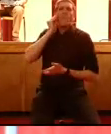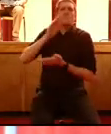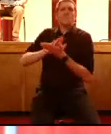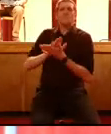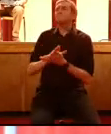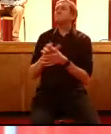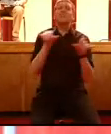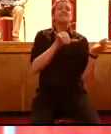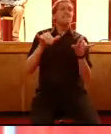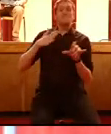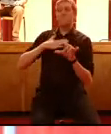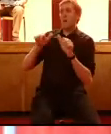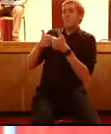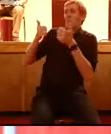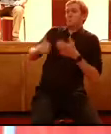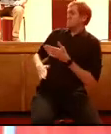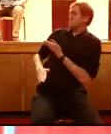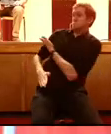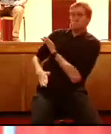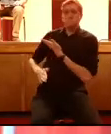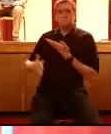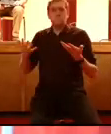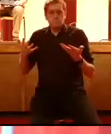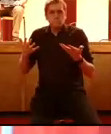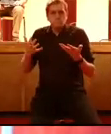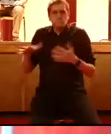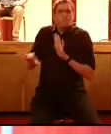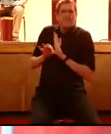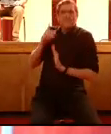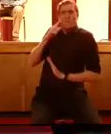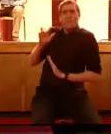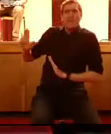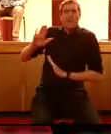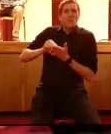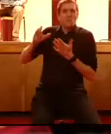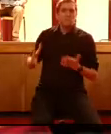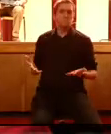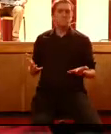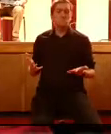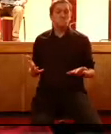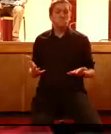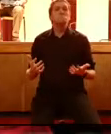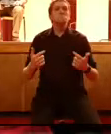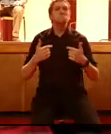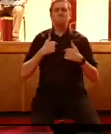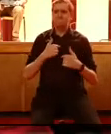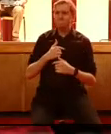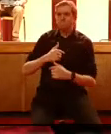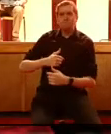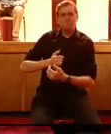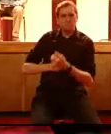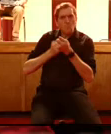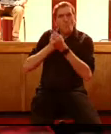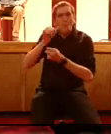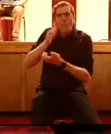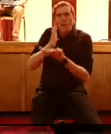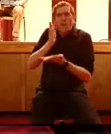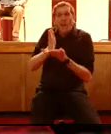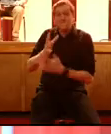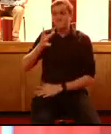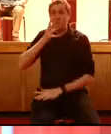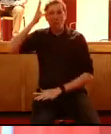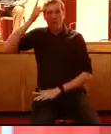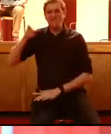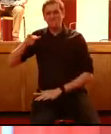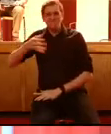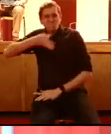chosen for their children. As a Republican, I defend that right because the parent is in the best position to